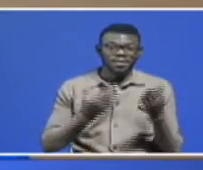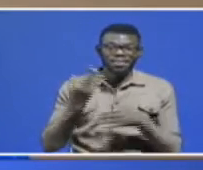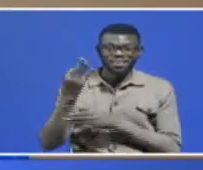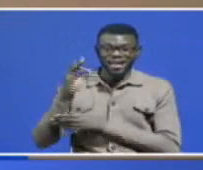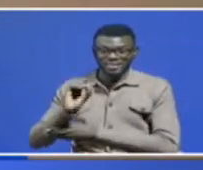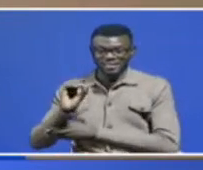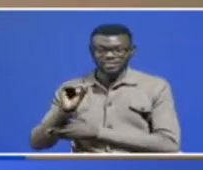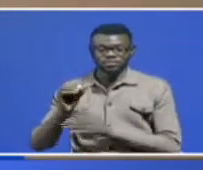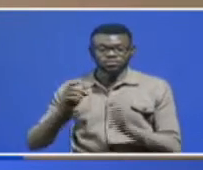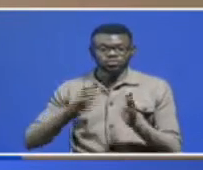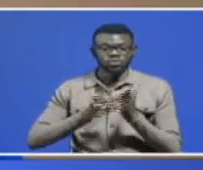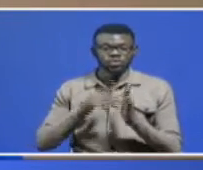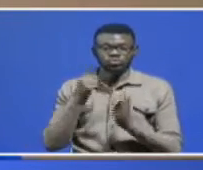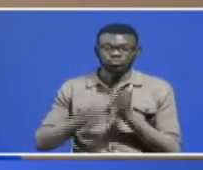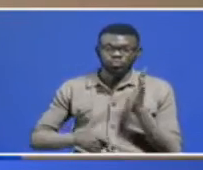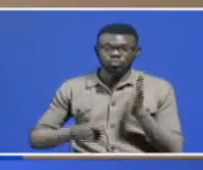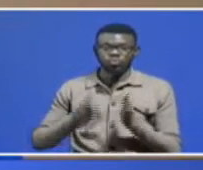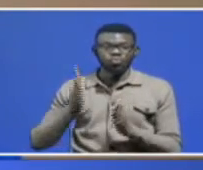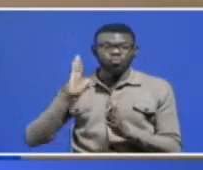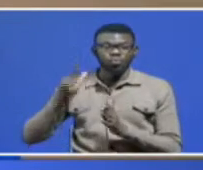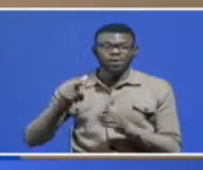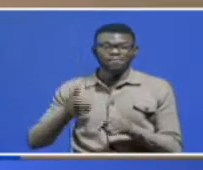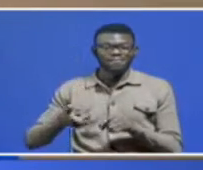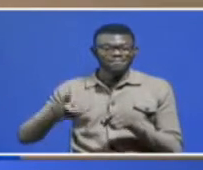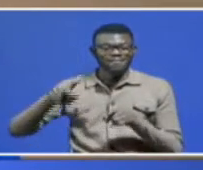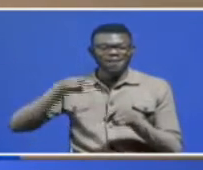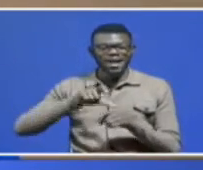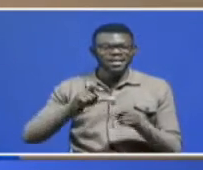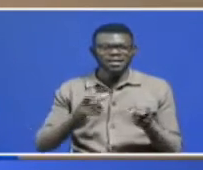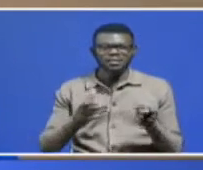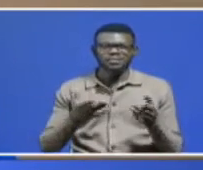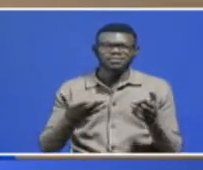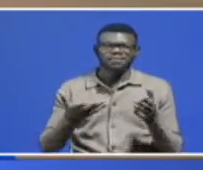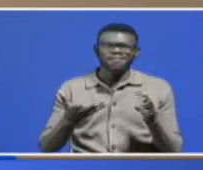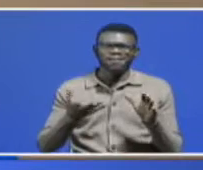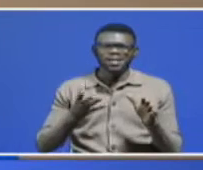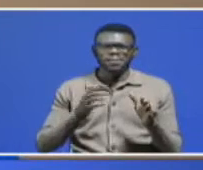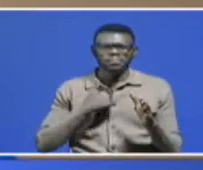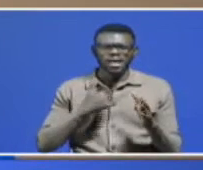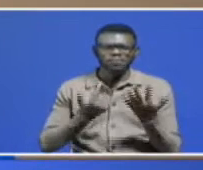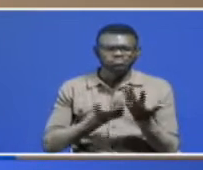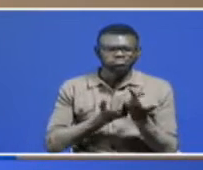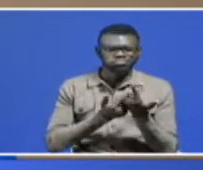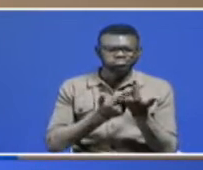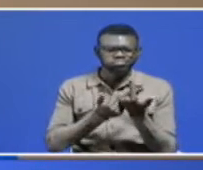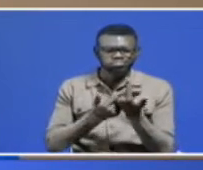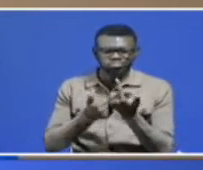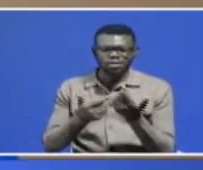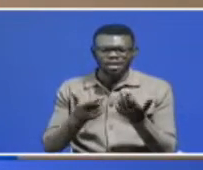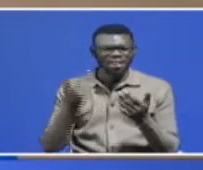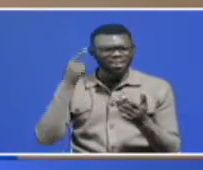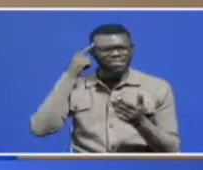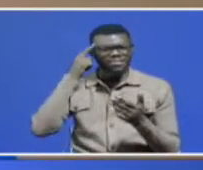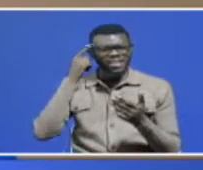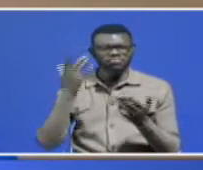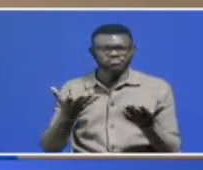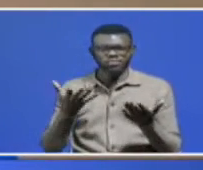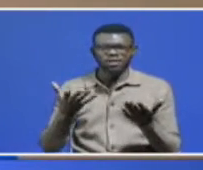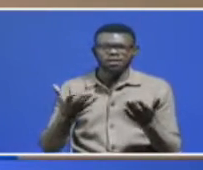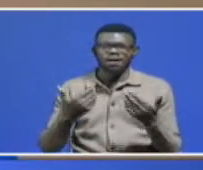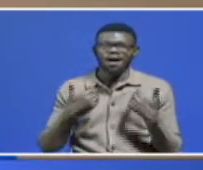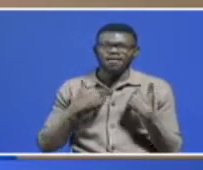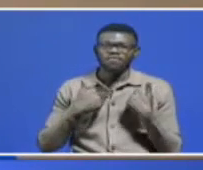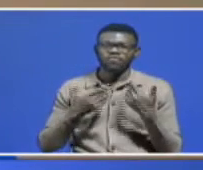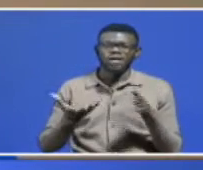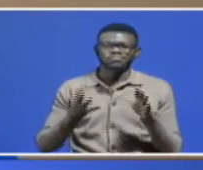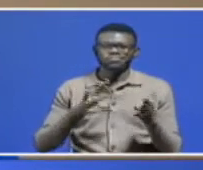then means you will have a top-up of about, I think I'm trying to calculate those mathematics, and I think we'll be having a top-up